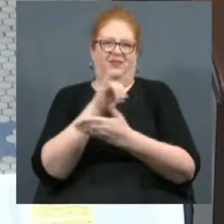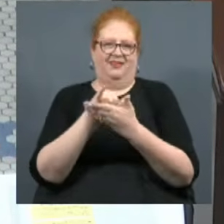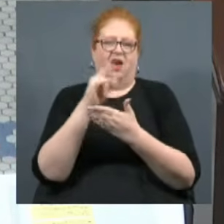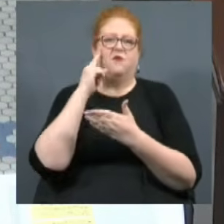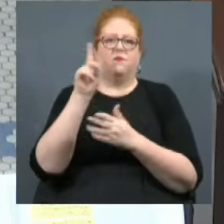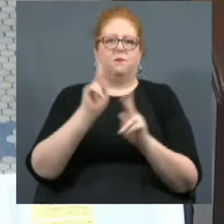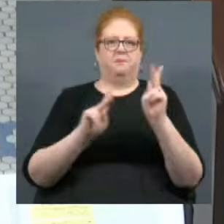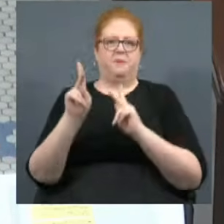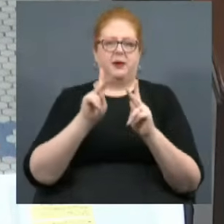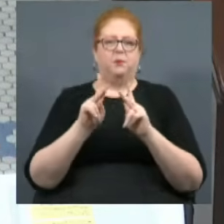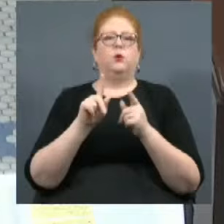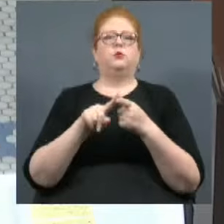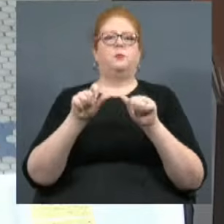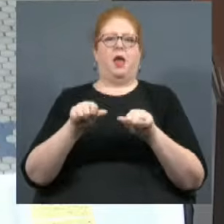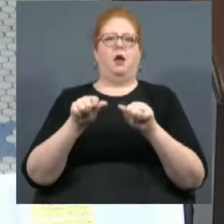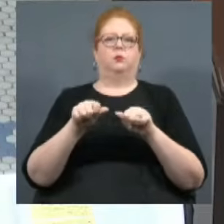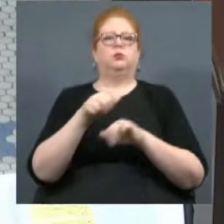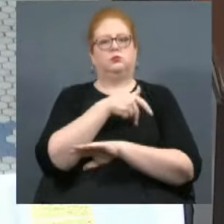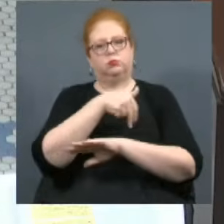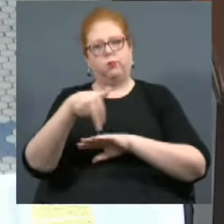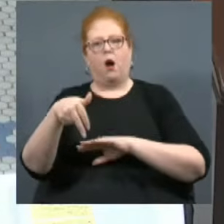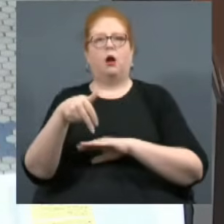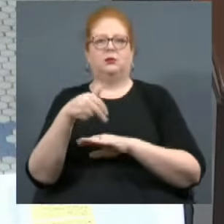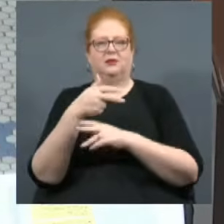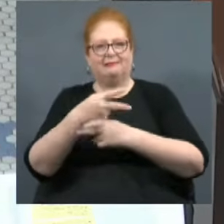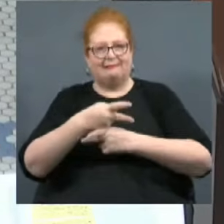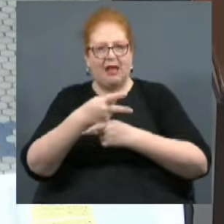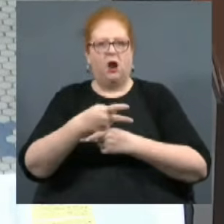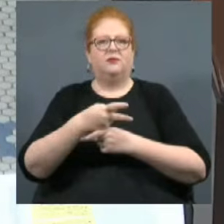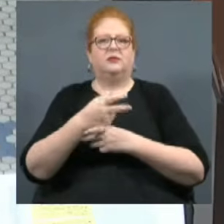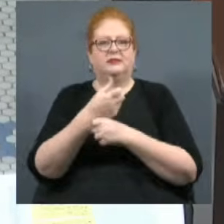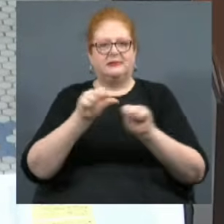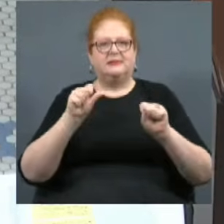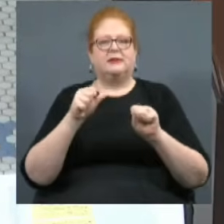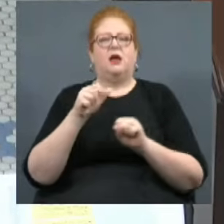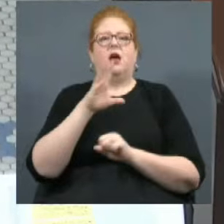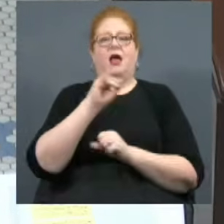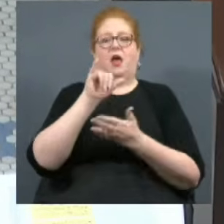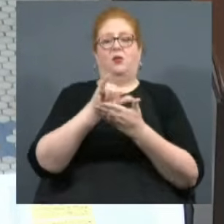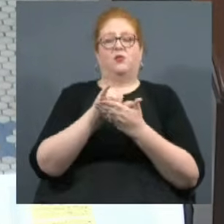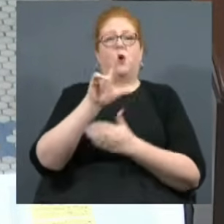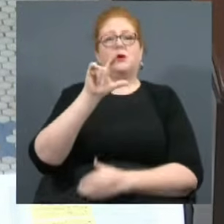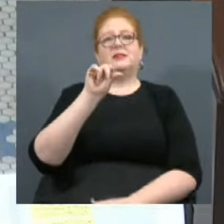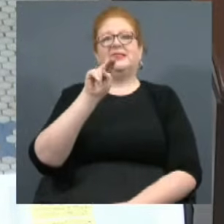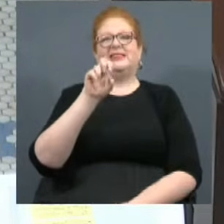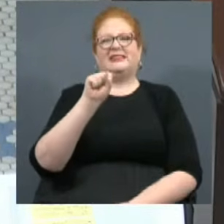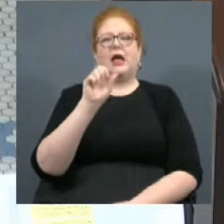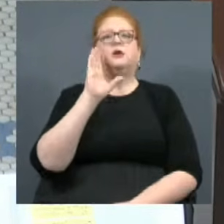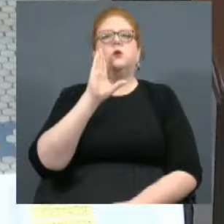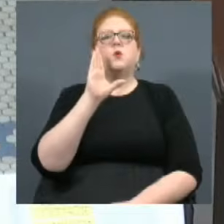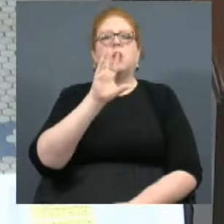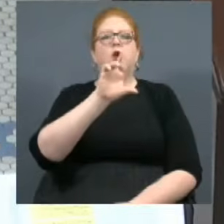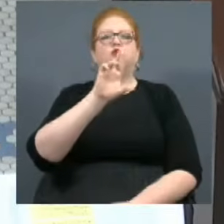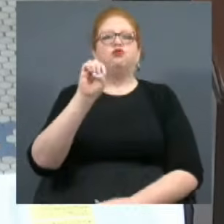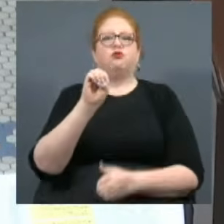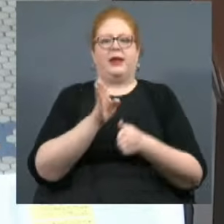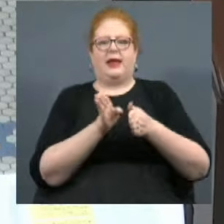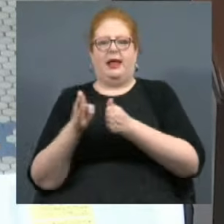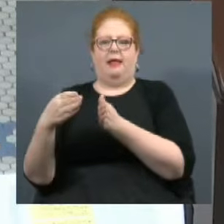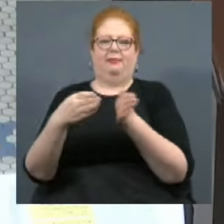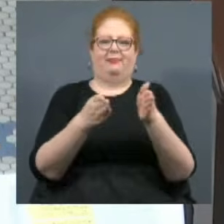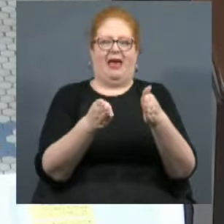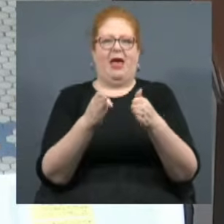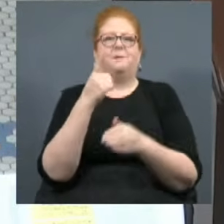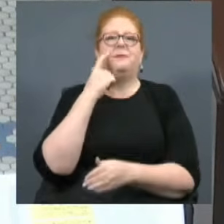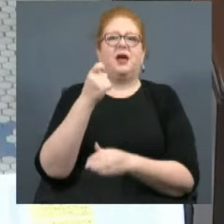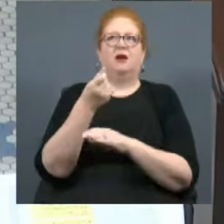pedestrian traffic carefully. They're realigning the lanes to get them, when you go from west to east, where